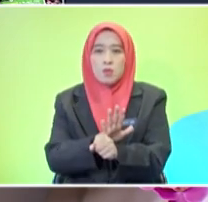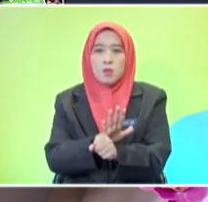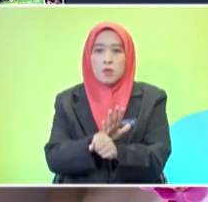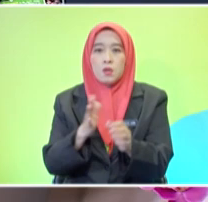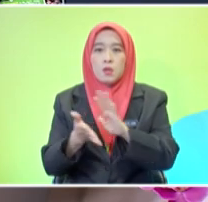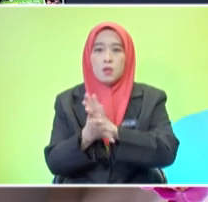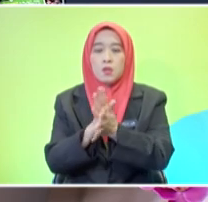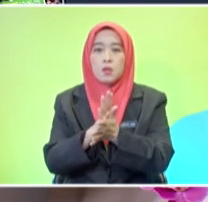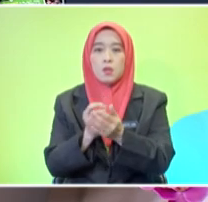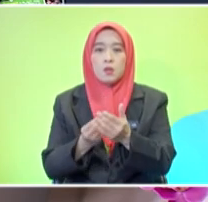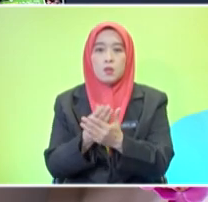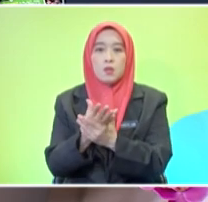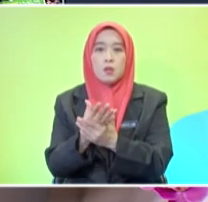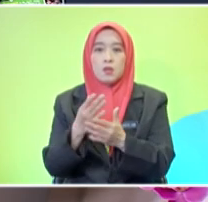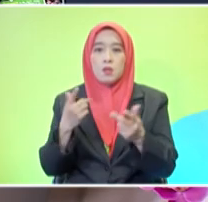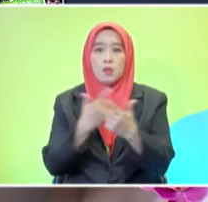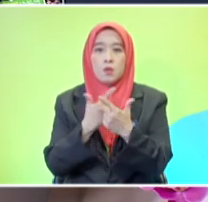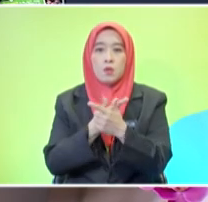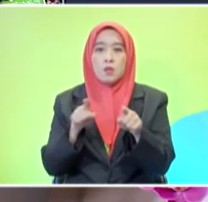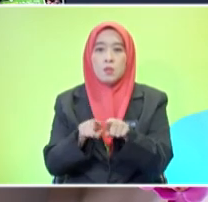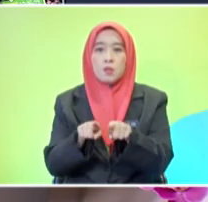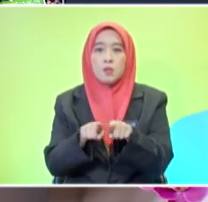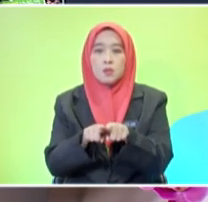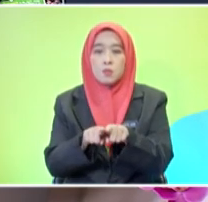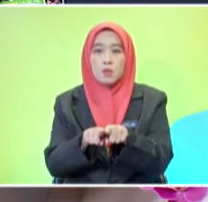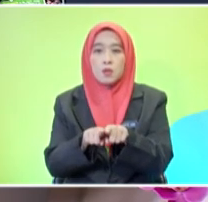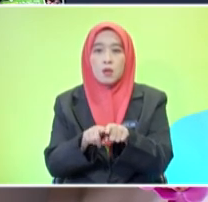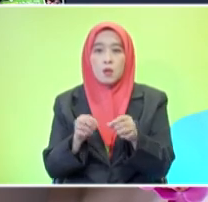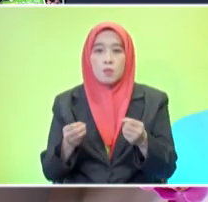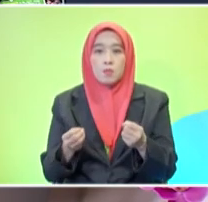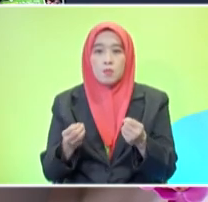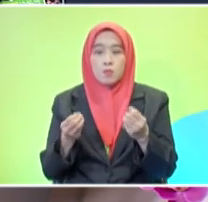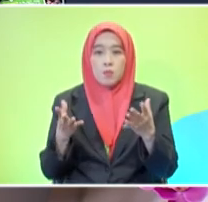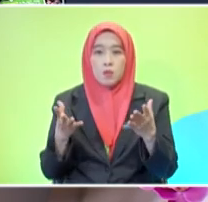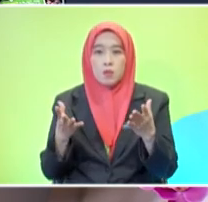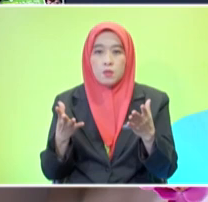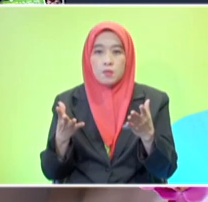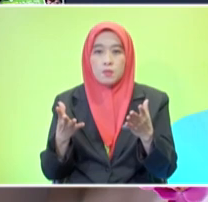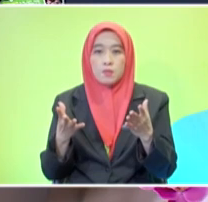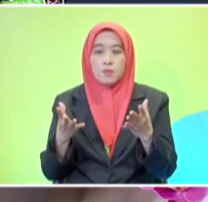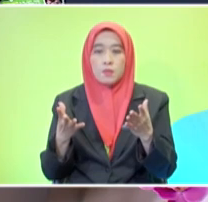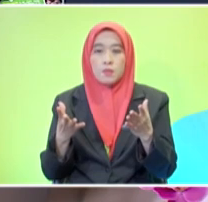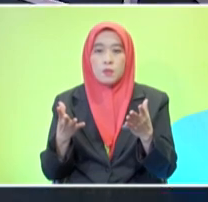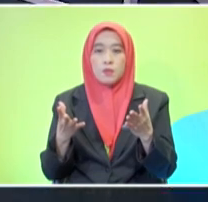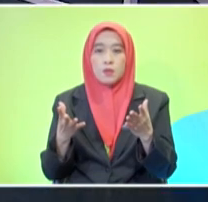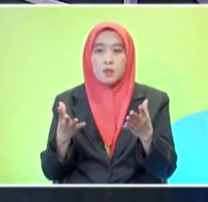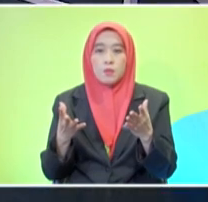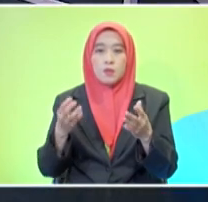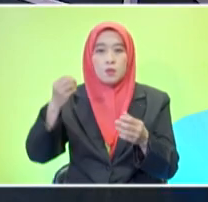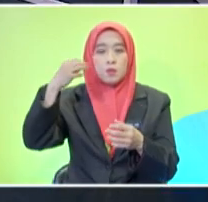other, and many of them, many of it died or wilted, we should say.